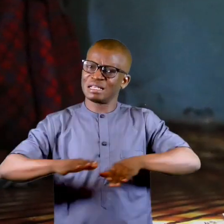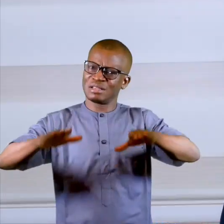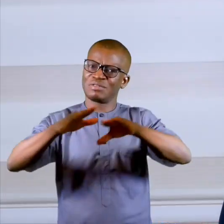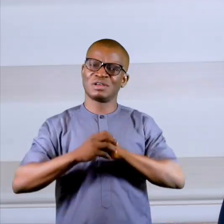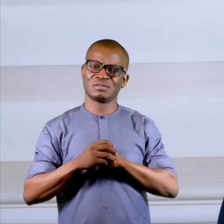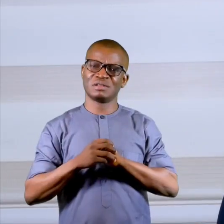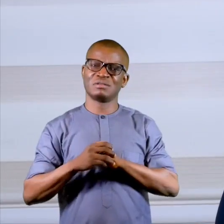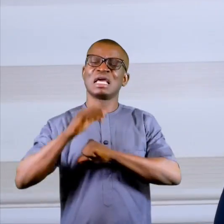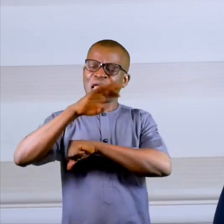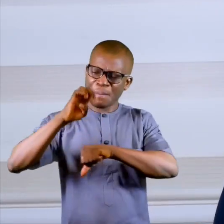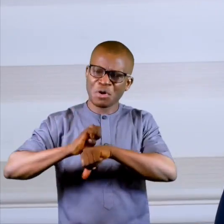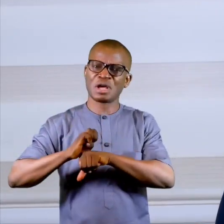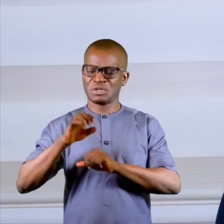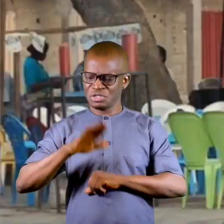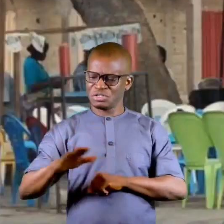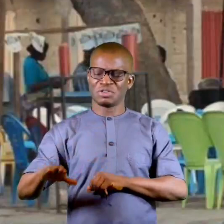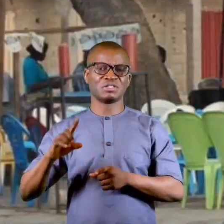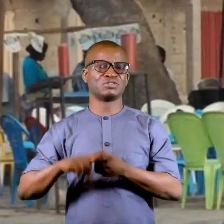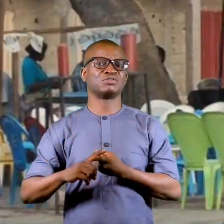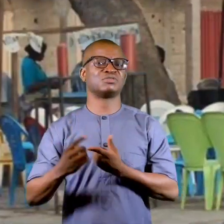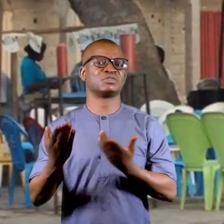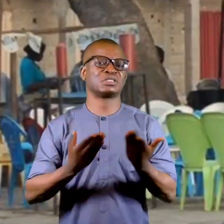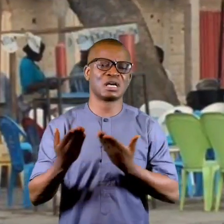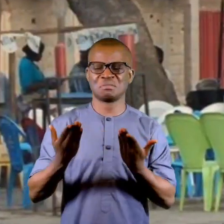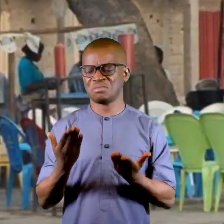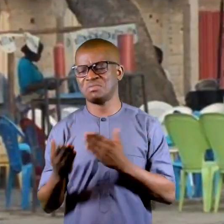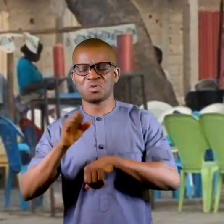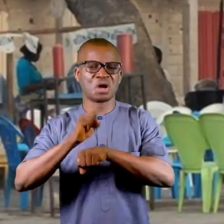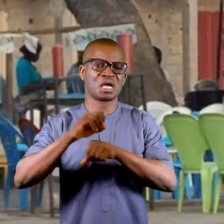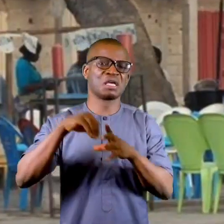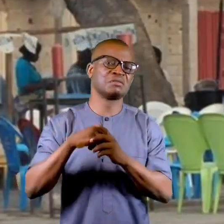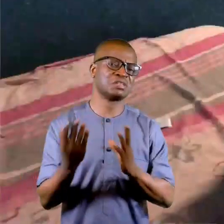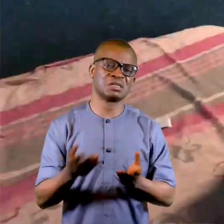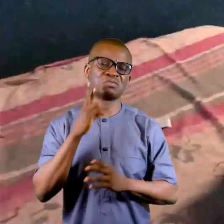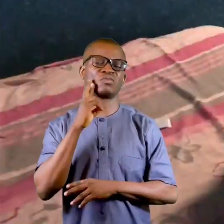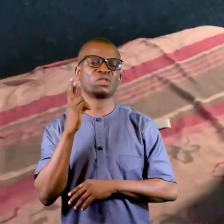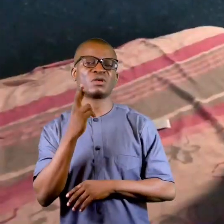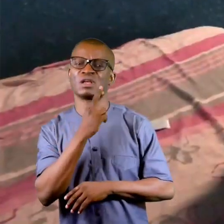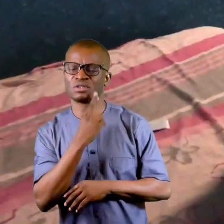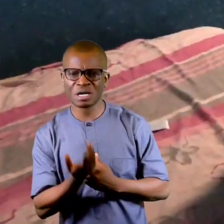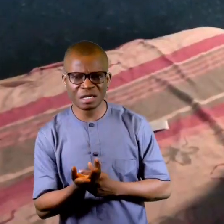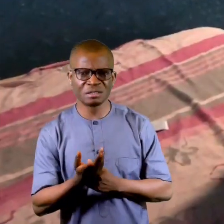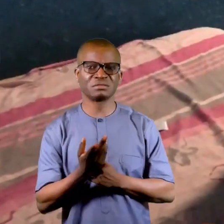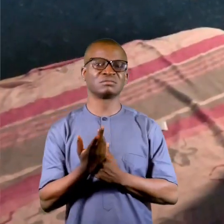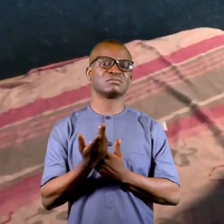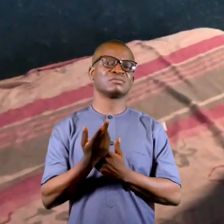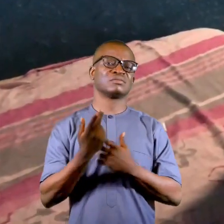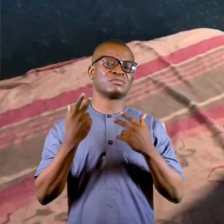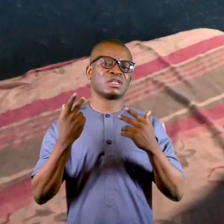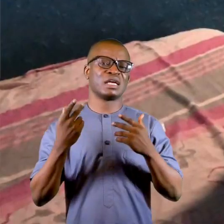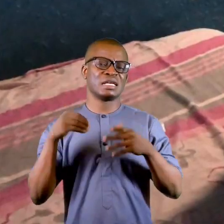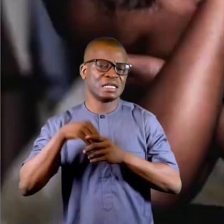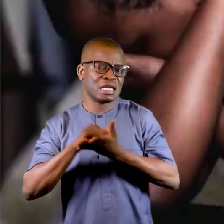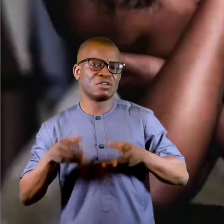internationally. They're recruited to serve as, to work in bars, and in the process they get